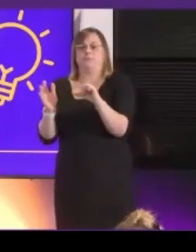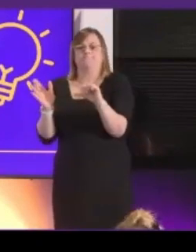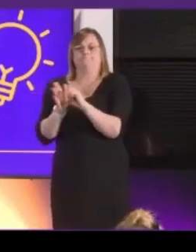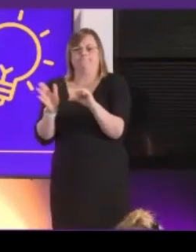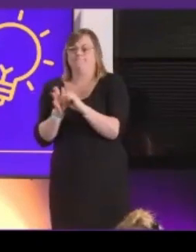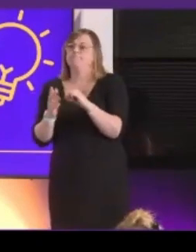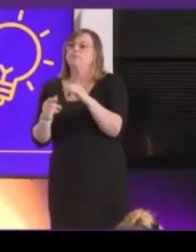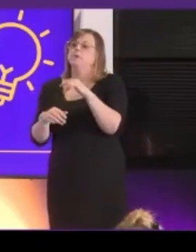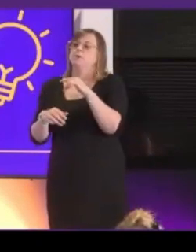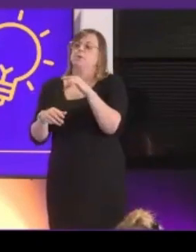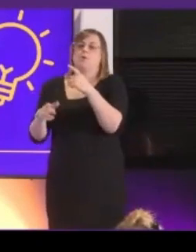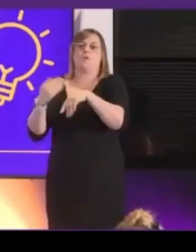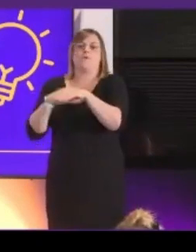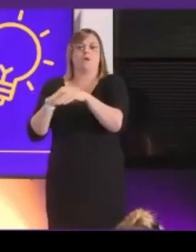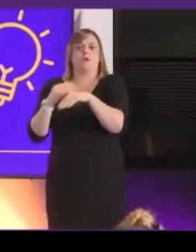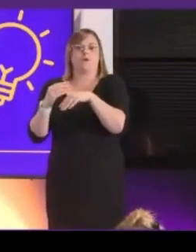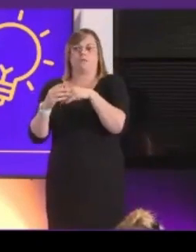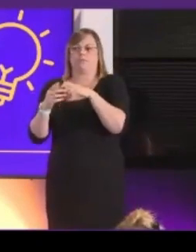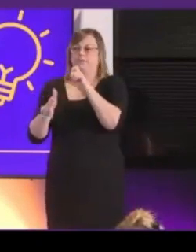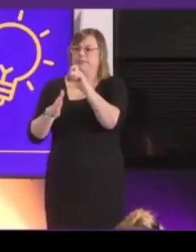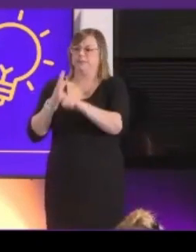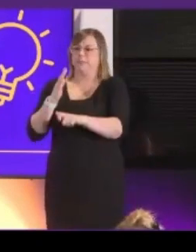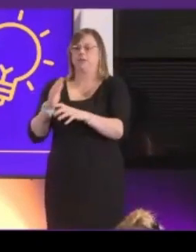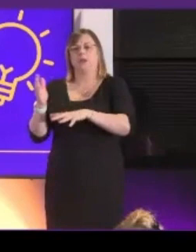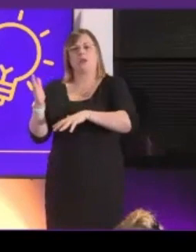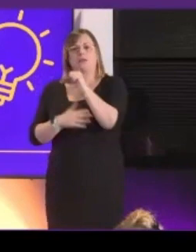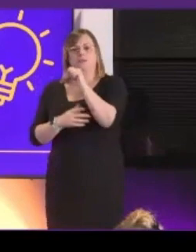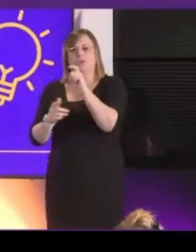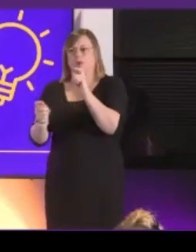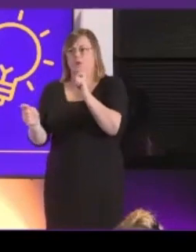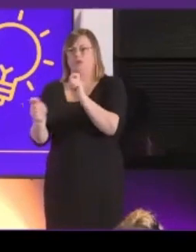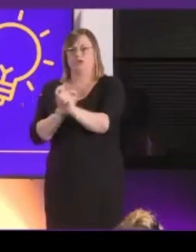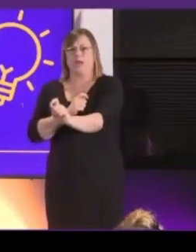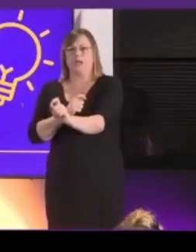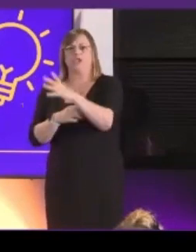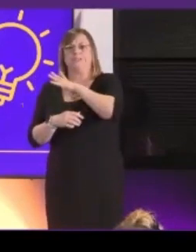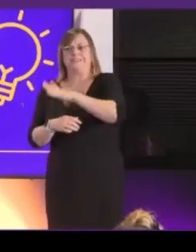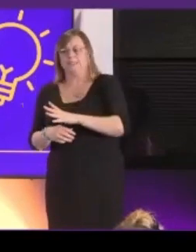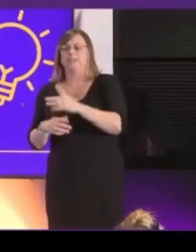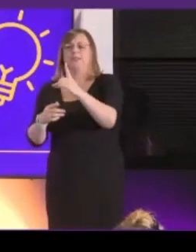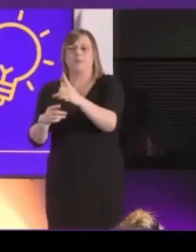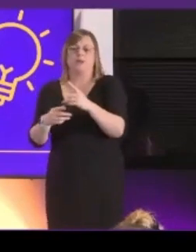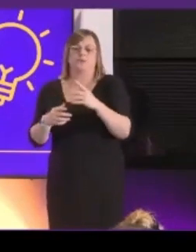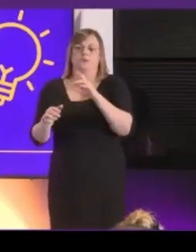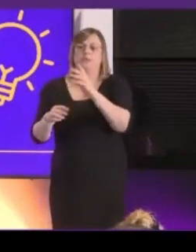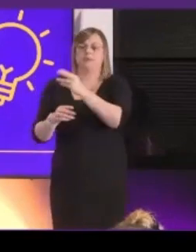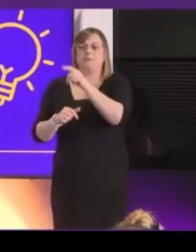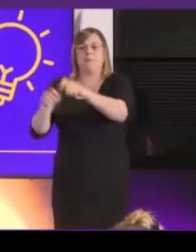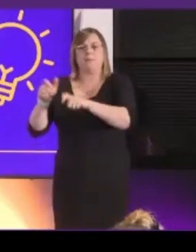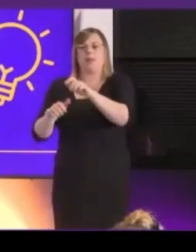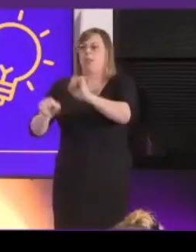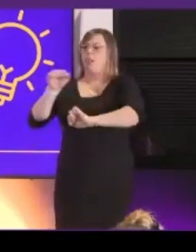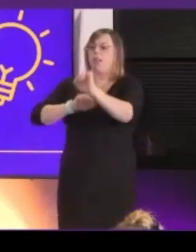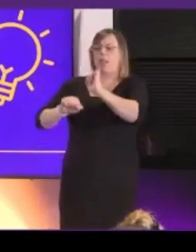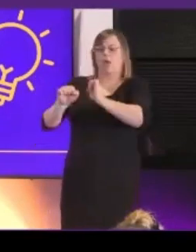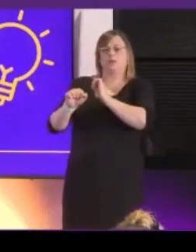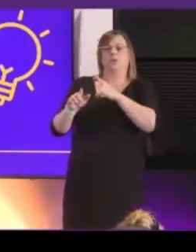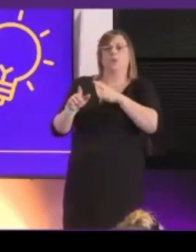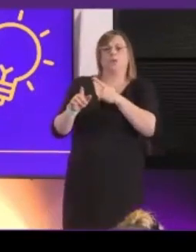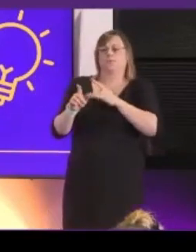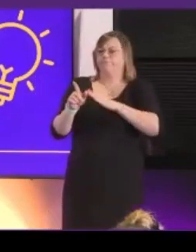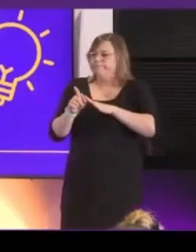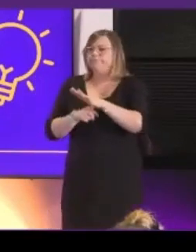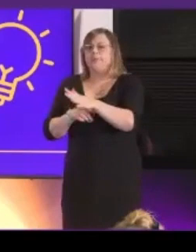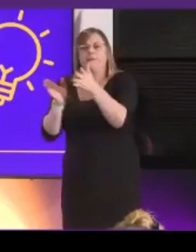human resistors about driving disability culture change and really building that systemic change. I've seen it done